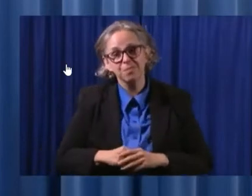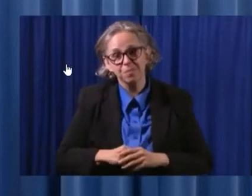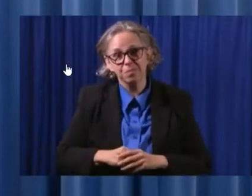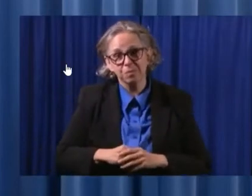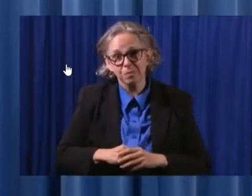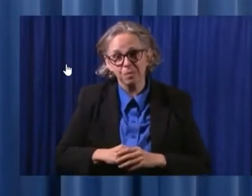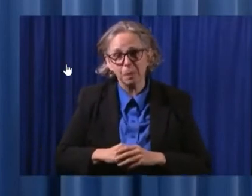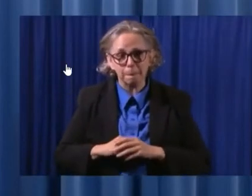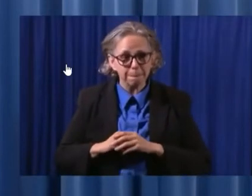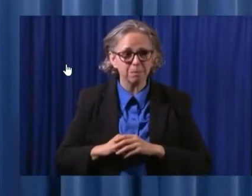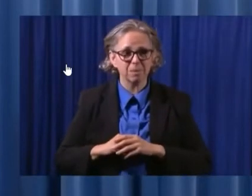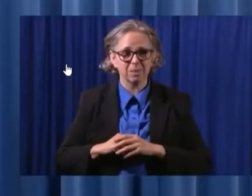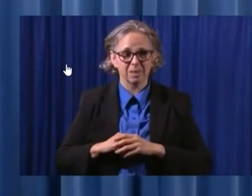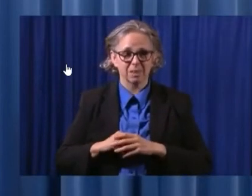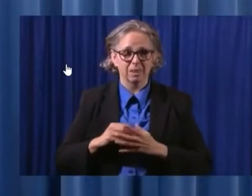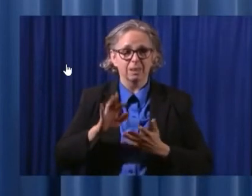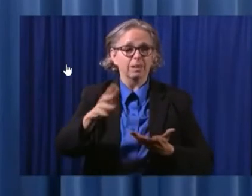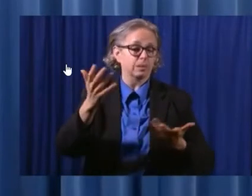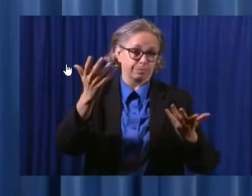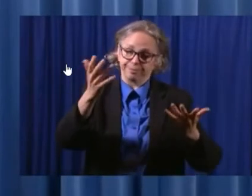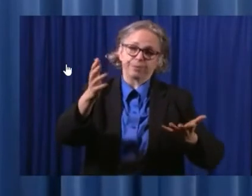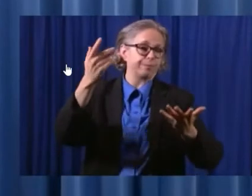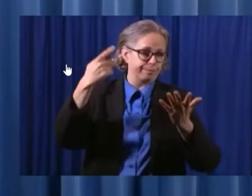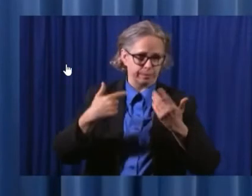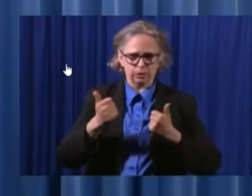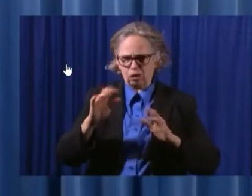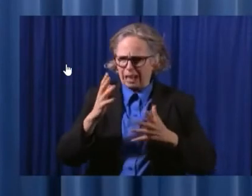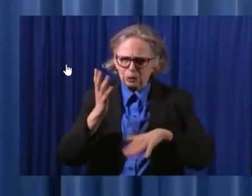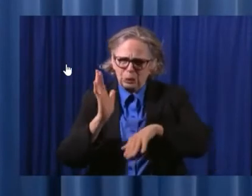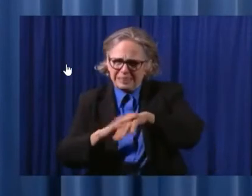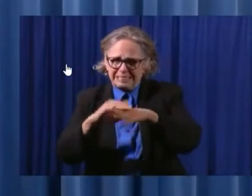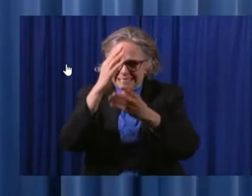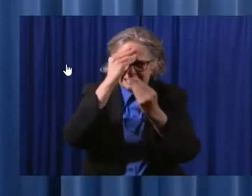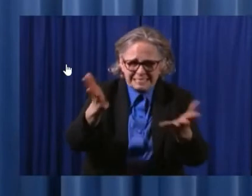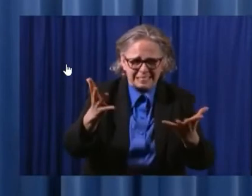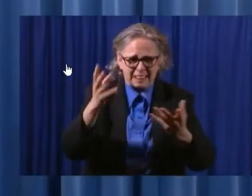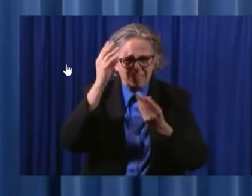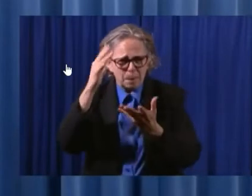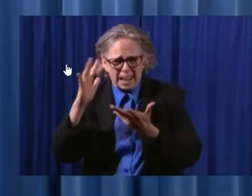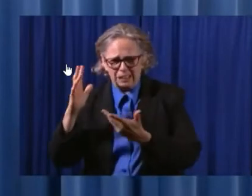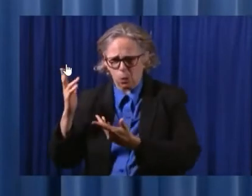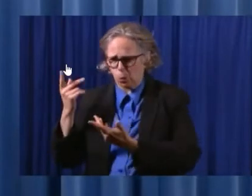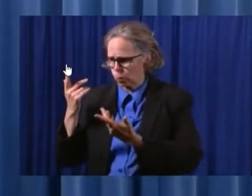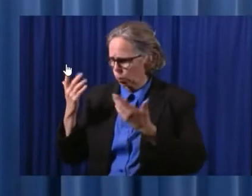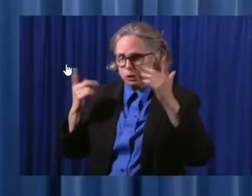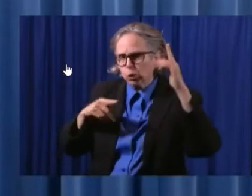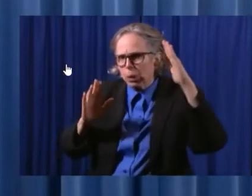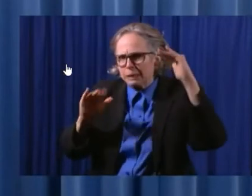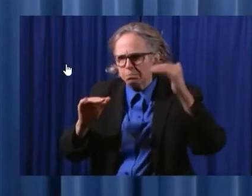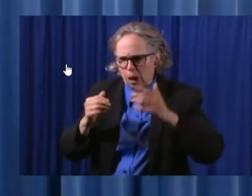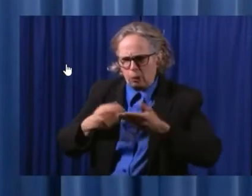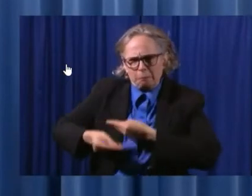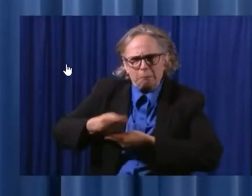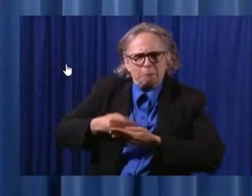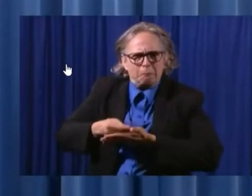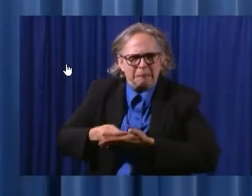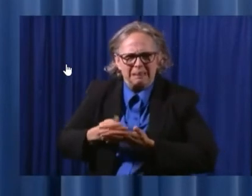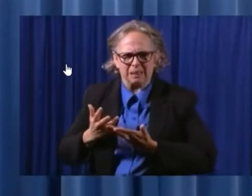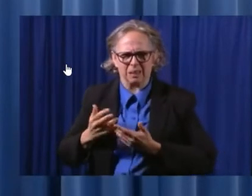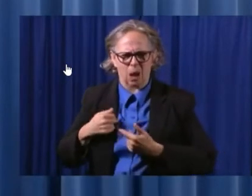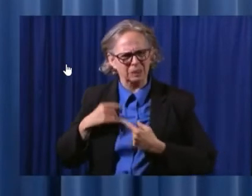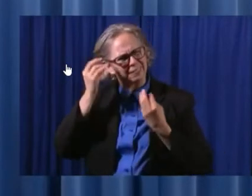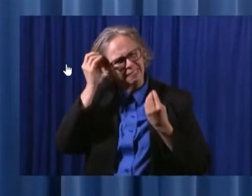bring some continuity to the schools. But I started looking around. I said, look, this is going to cost, these things that schools are